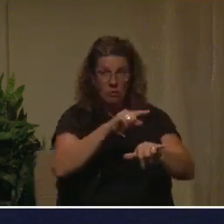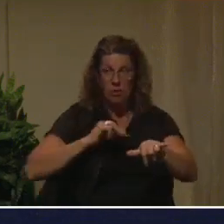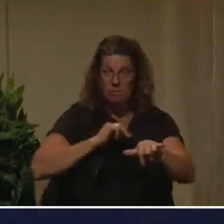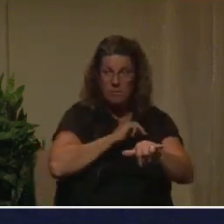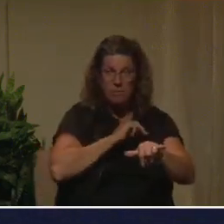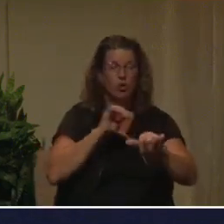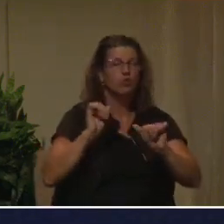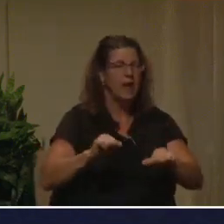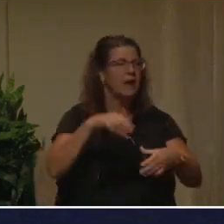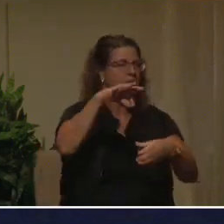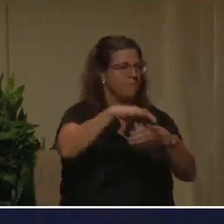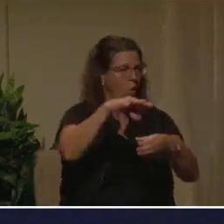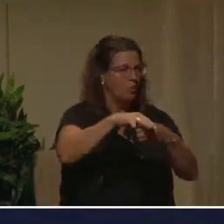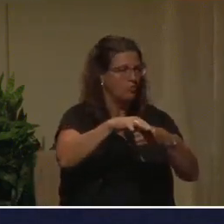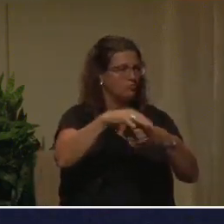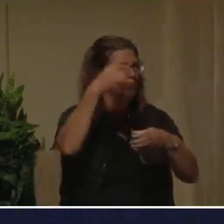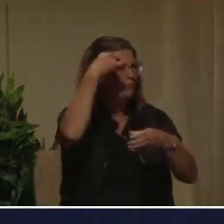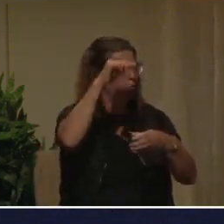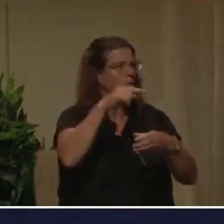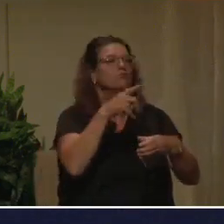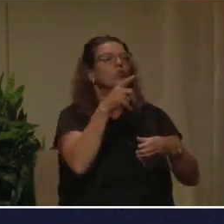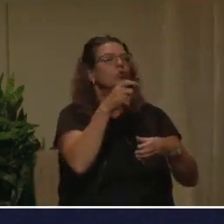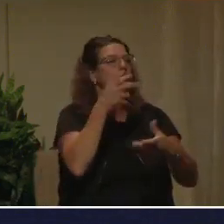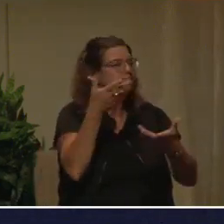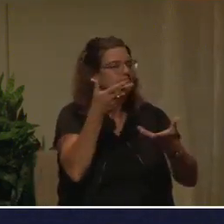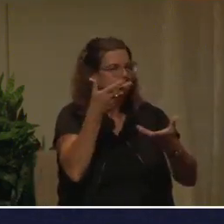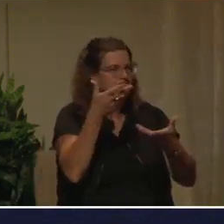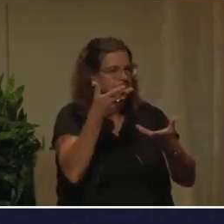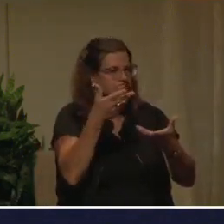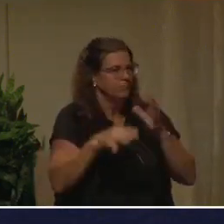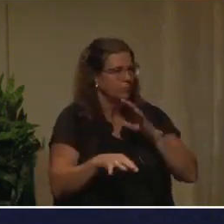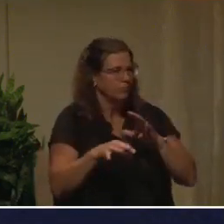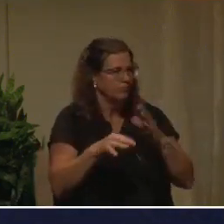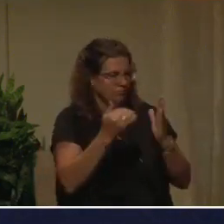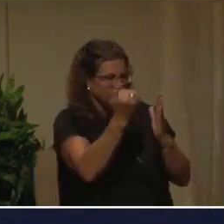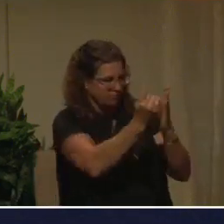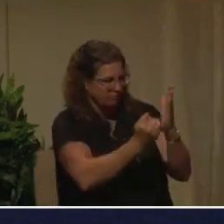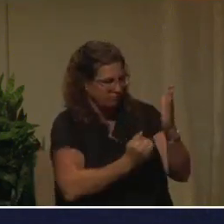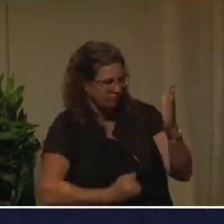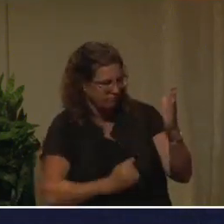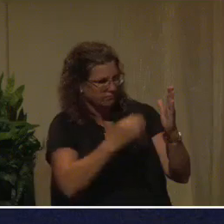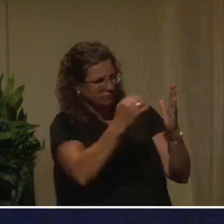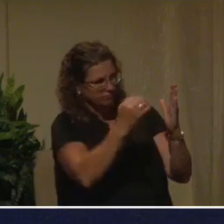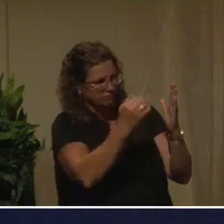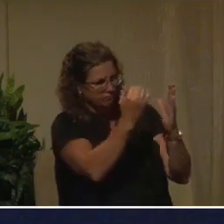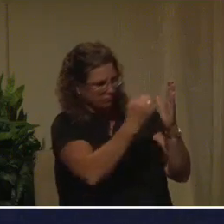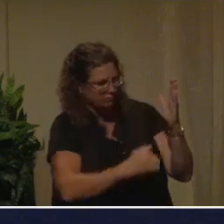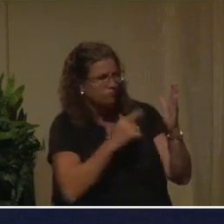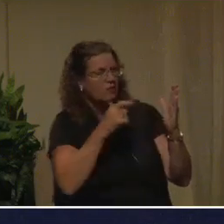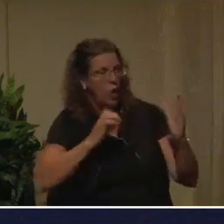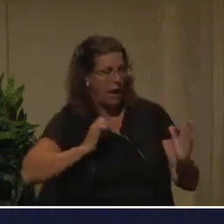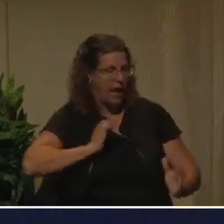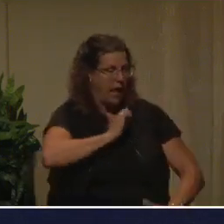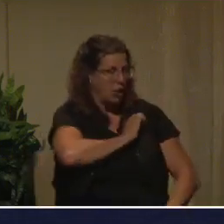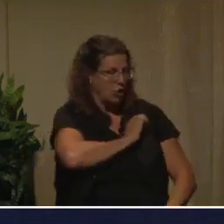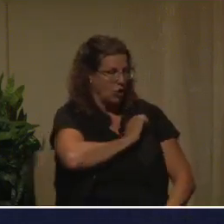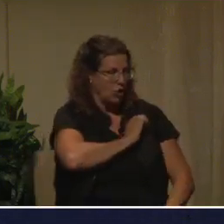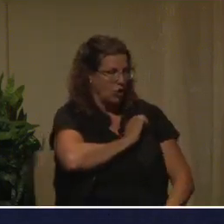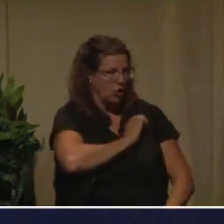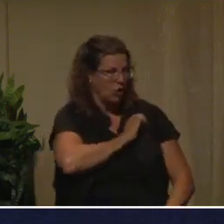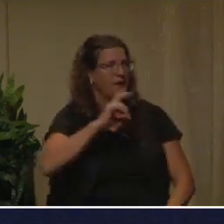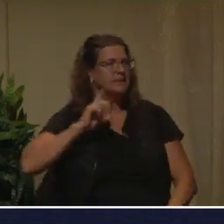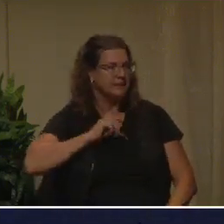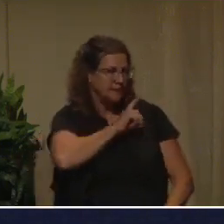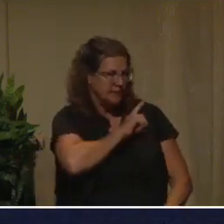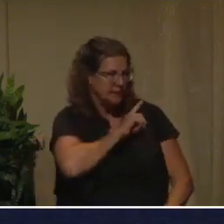those people for who they would like to be their new elders and deacons. And I should